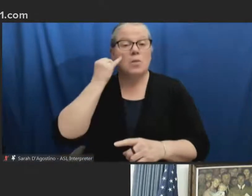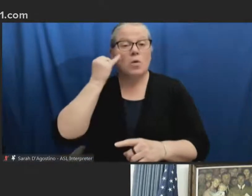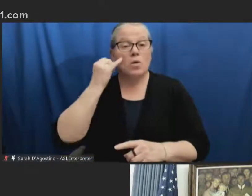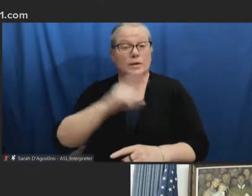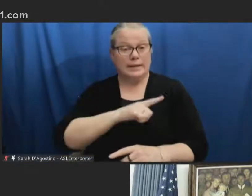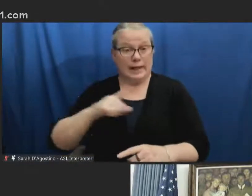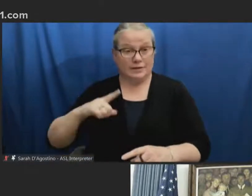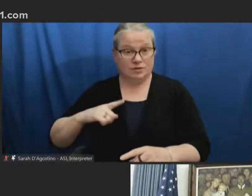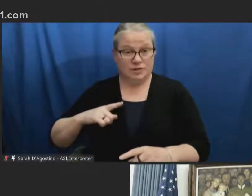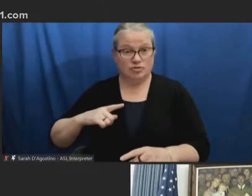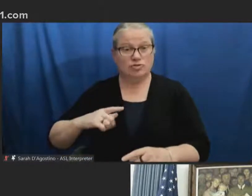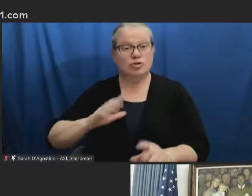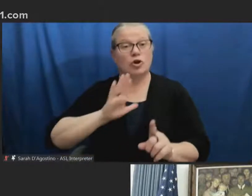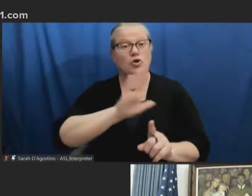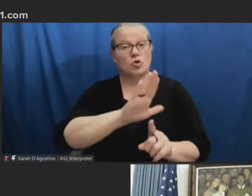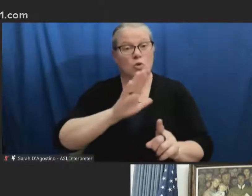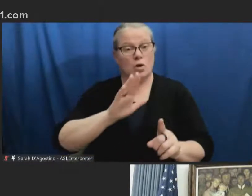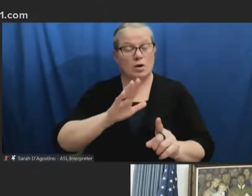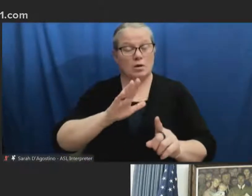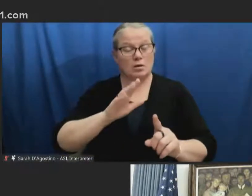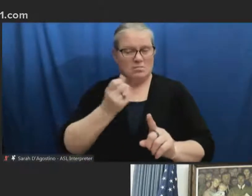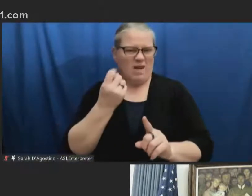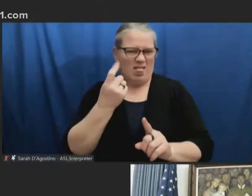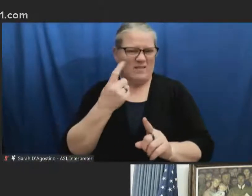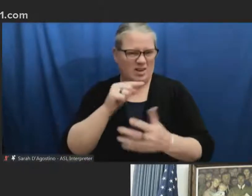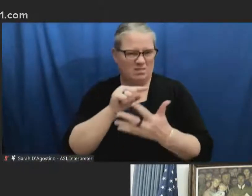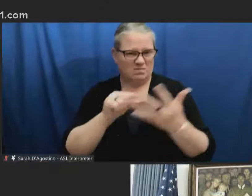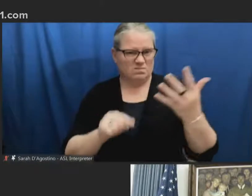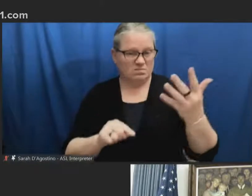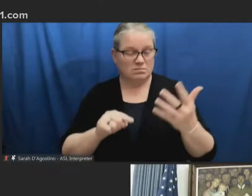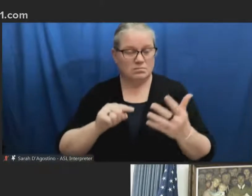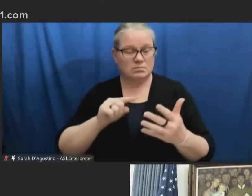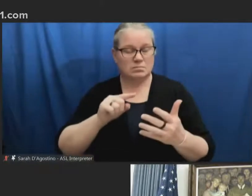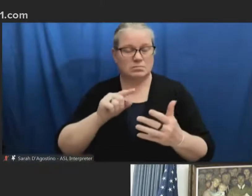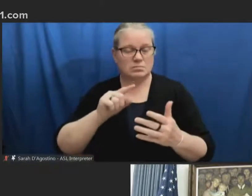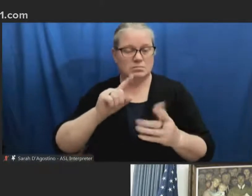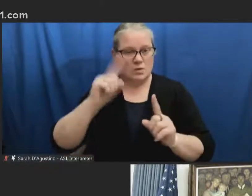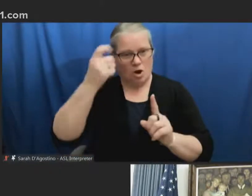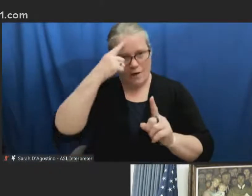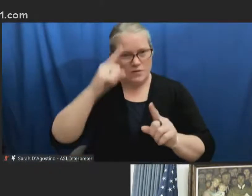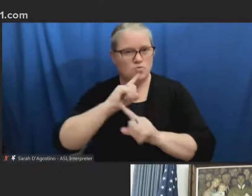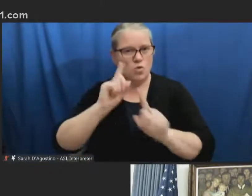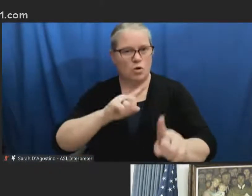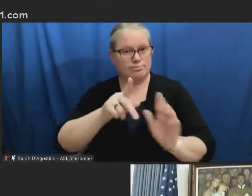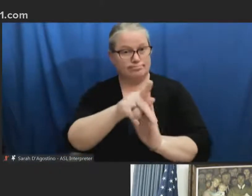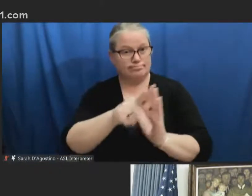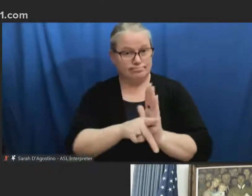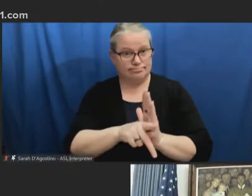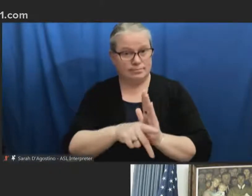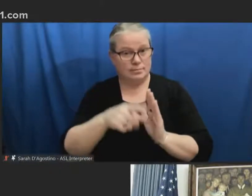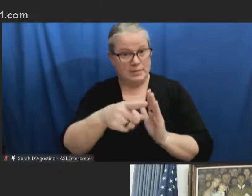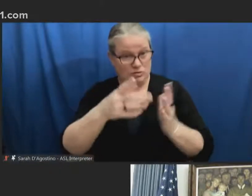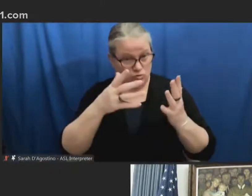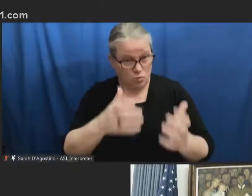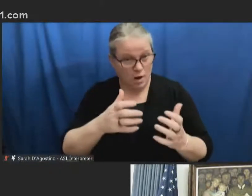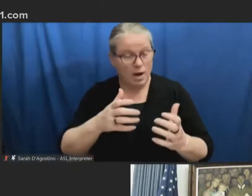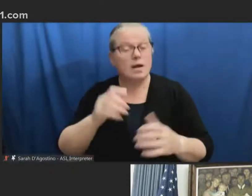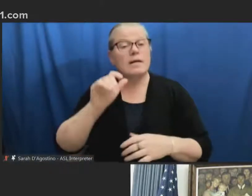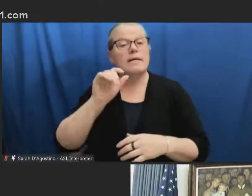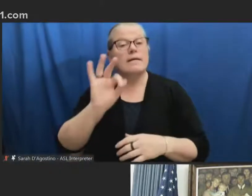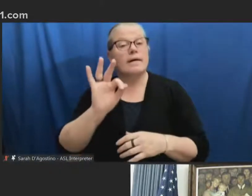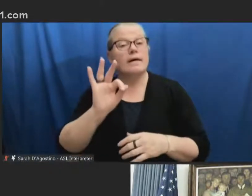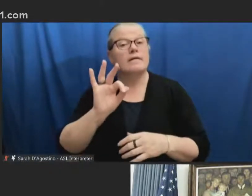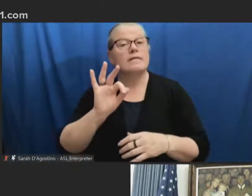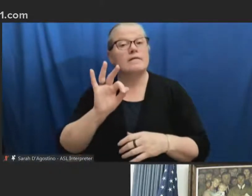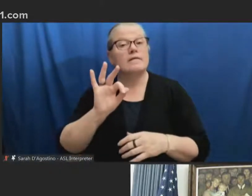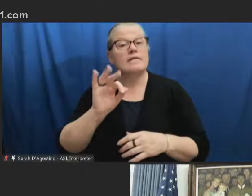policies you're looking for, do you think there'll be any need to maintain some sort of flexibility or emergency declaration, or would that